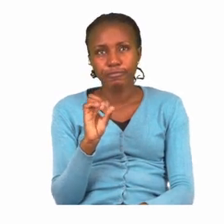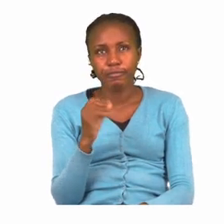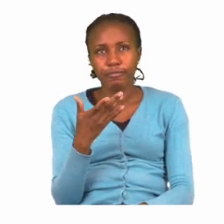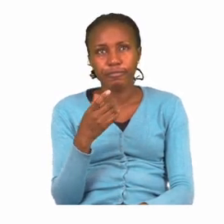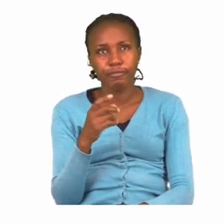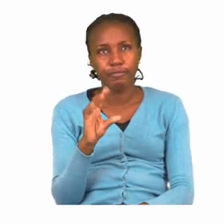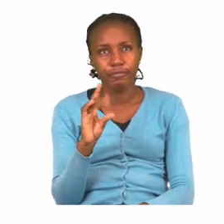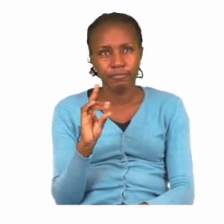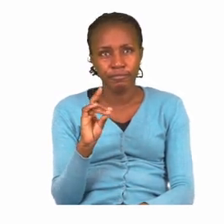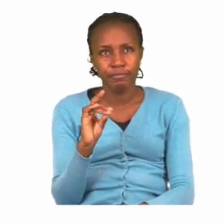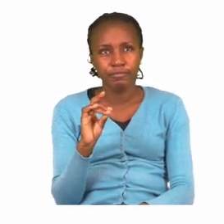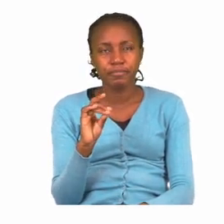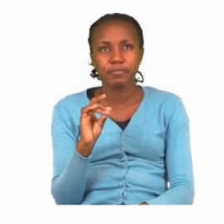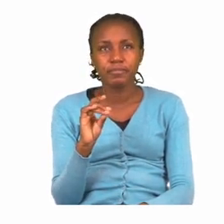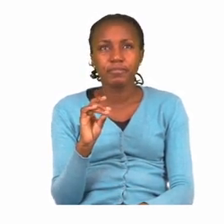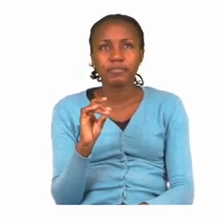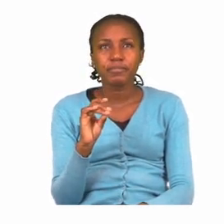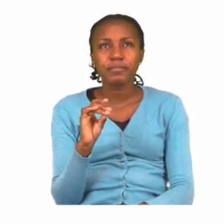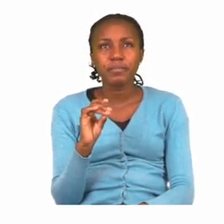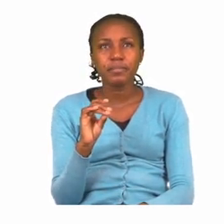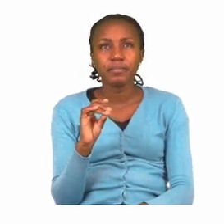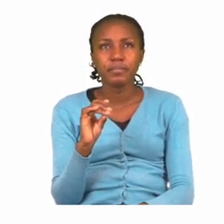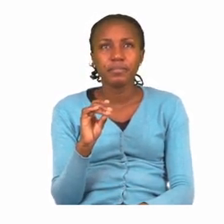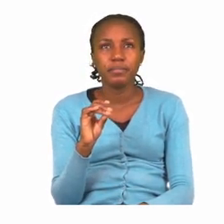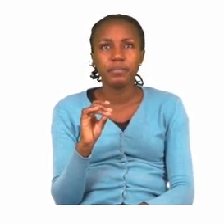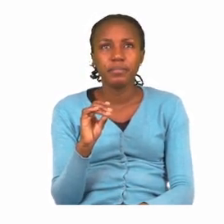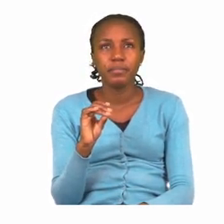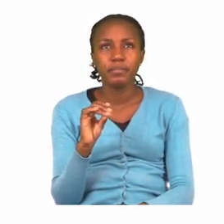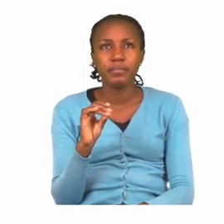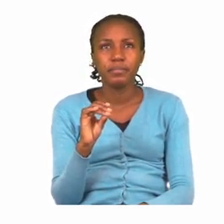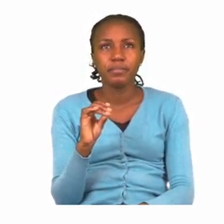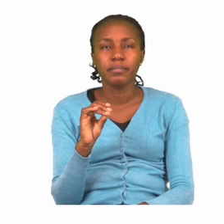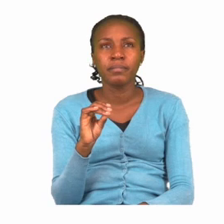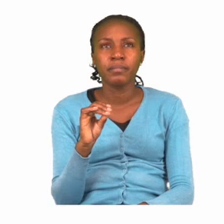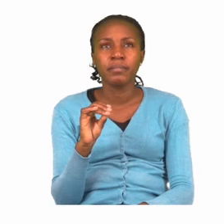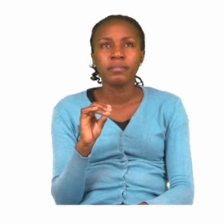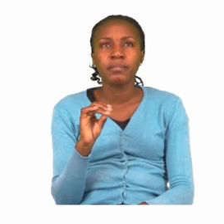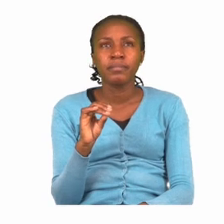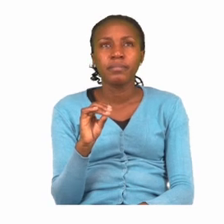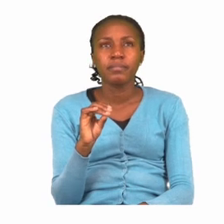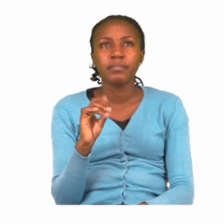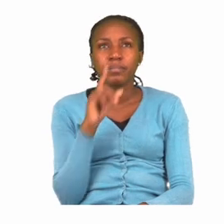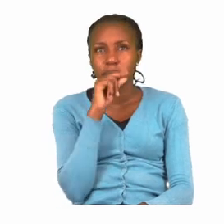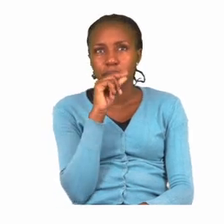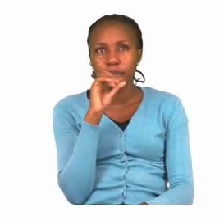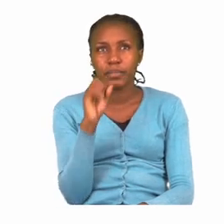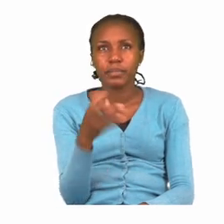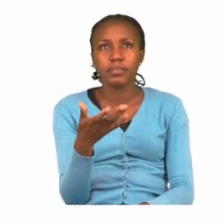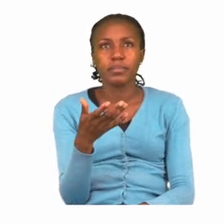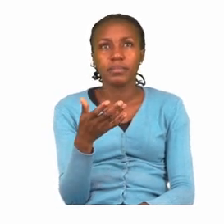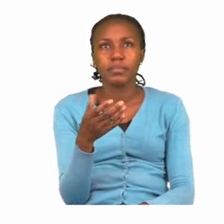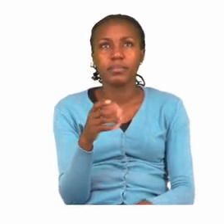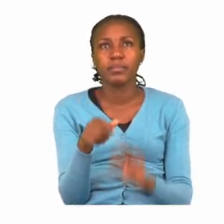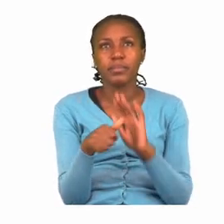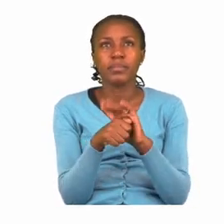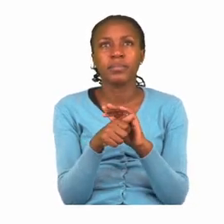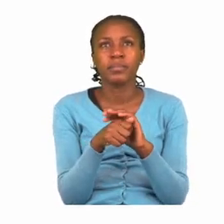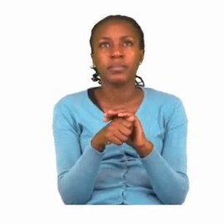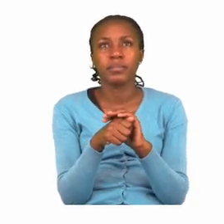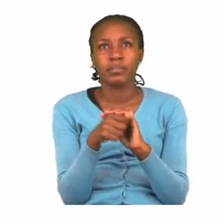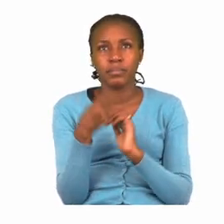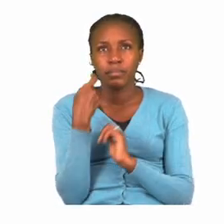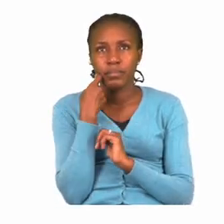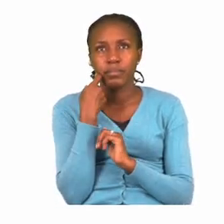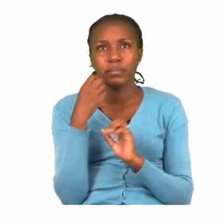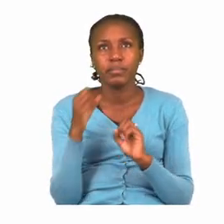many animals are there? How many dogs? How many parrots? How many turtles? And